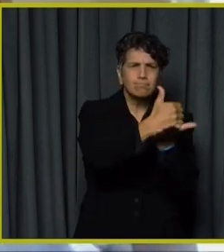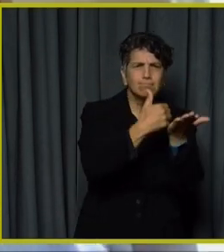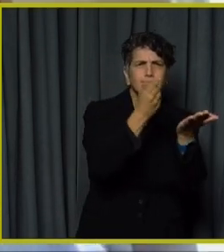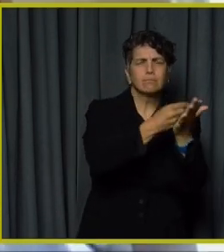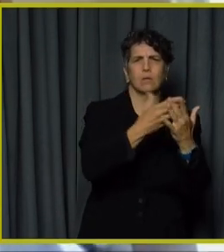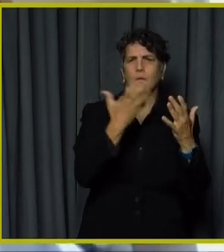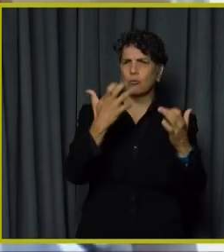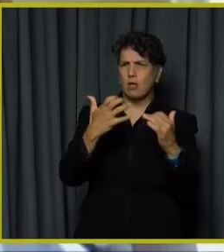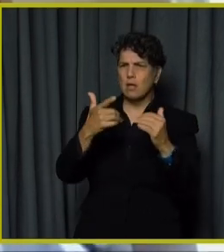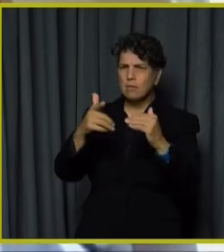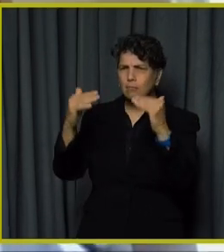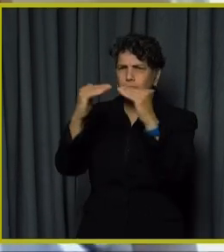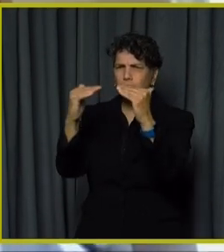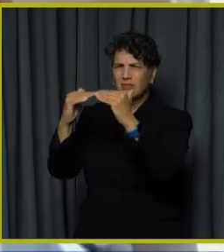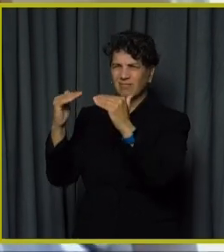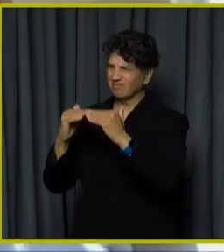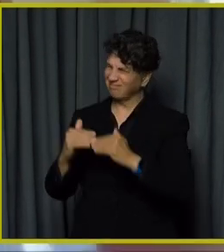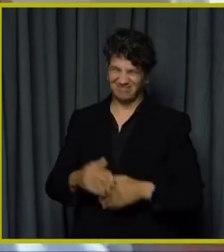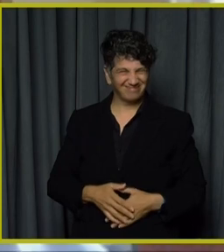completely